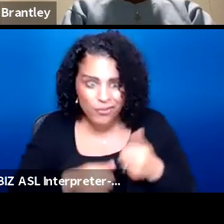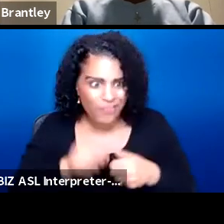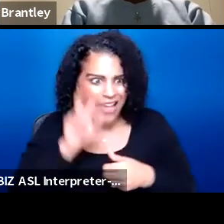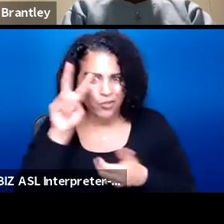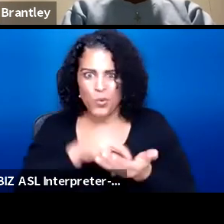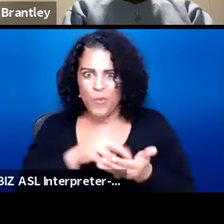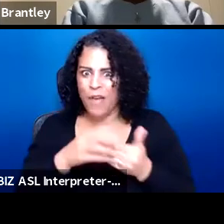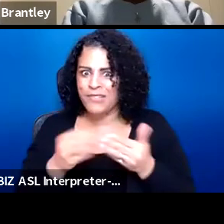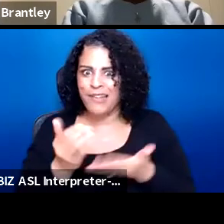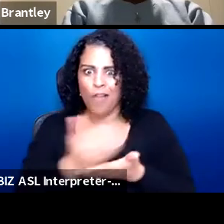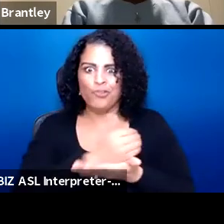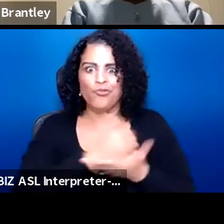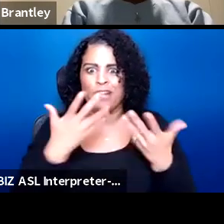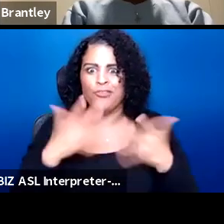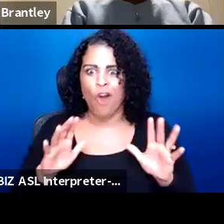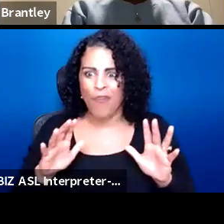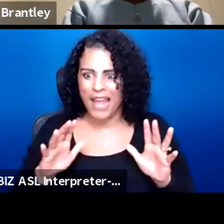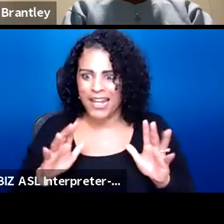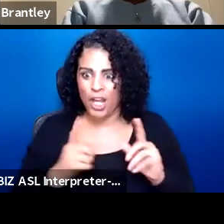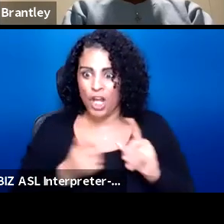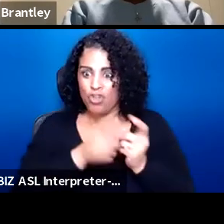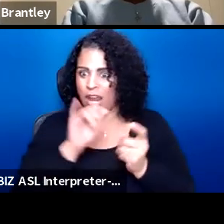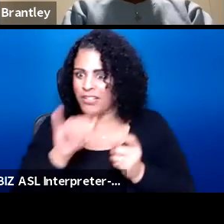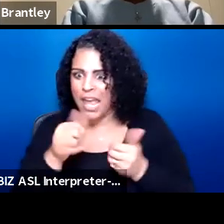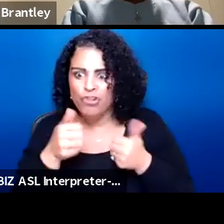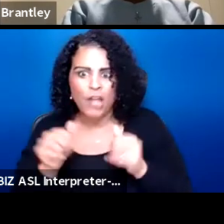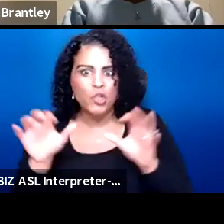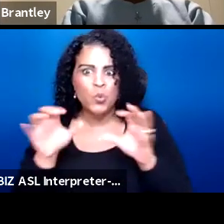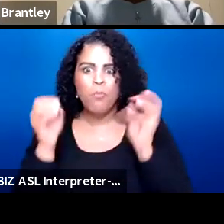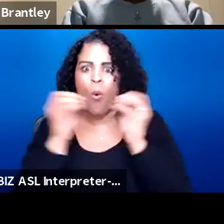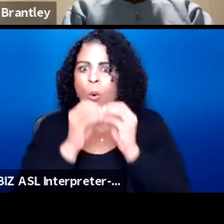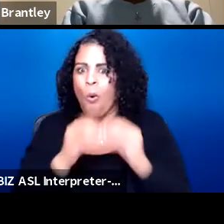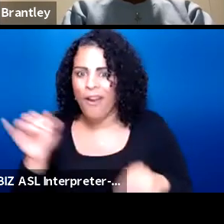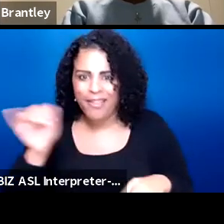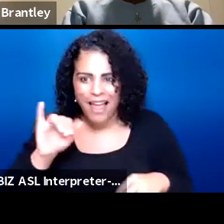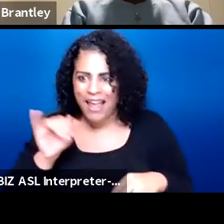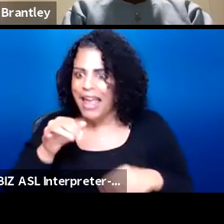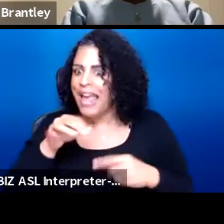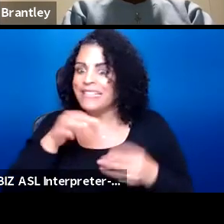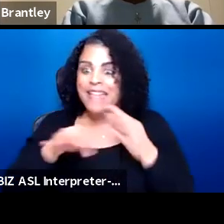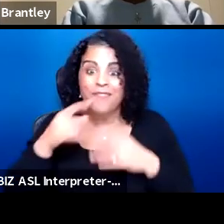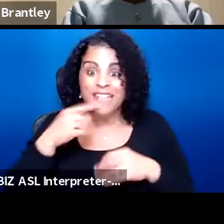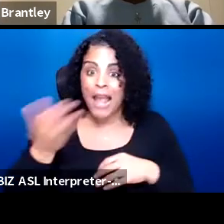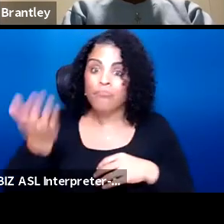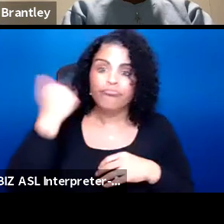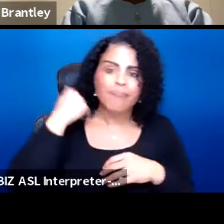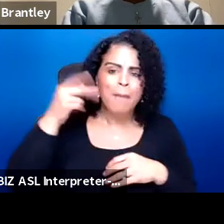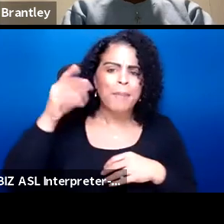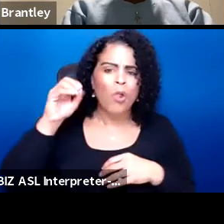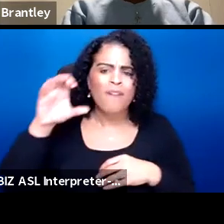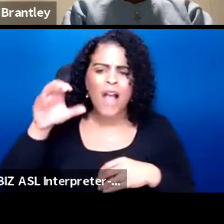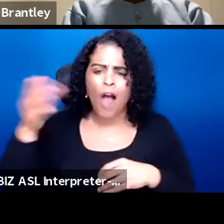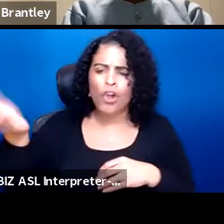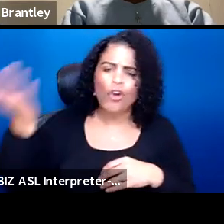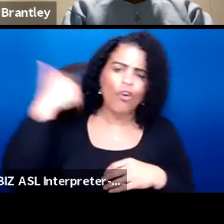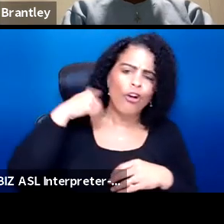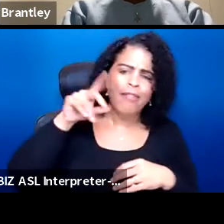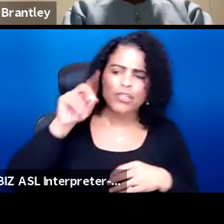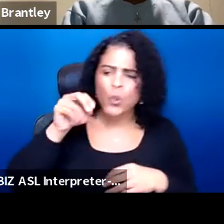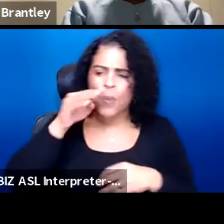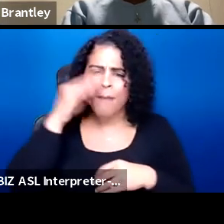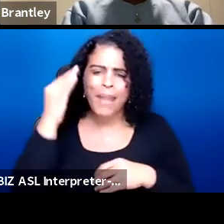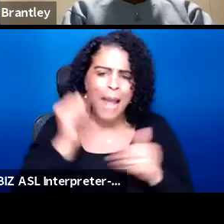raised. And changing it and maybe trying to do more, instead of like only calling in people of color for, hey, we're doing, this Black